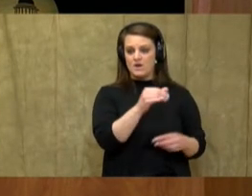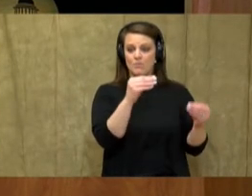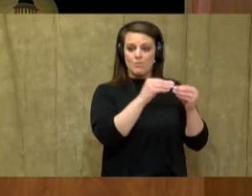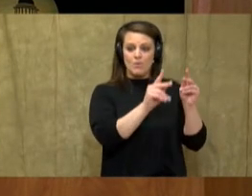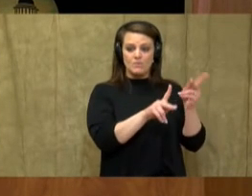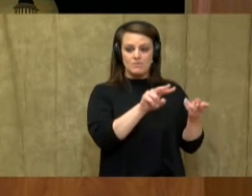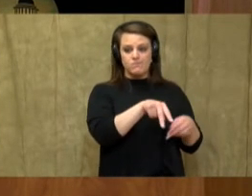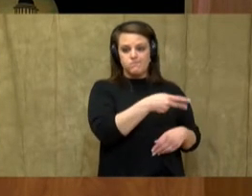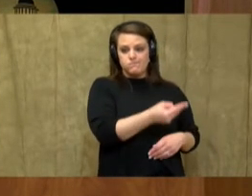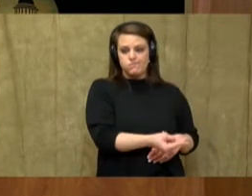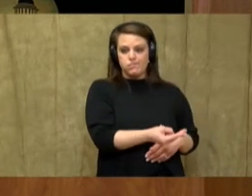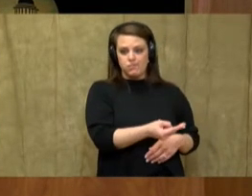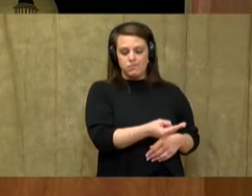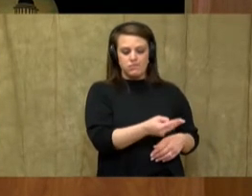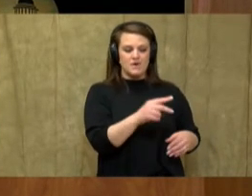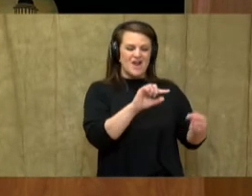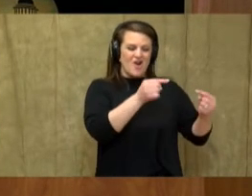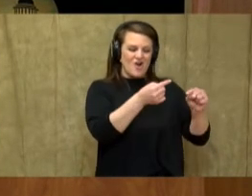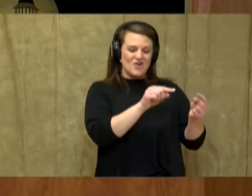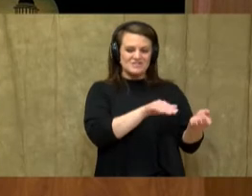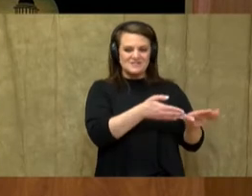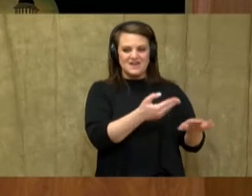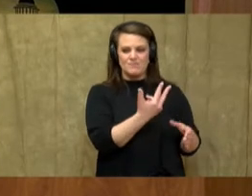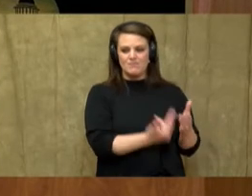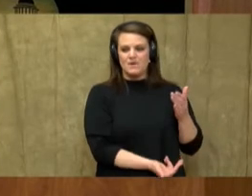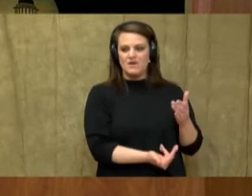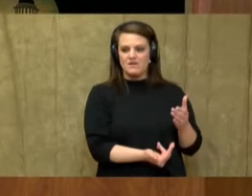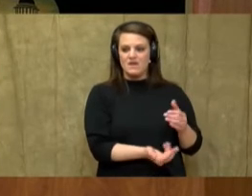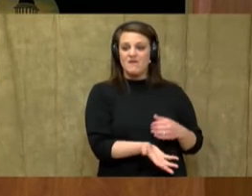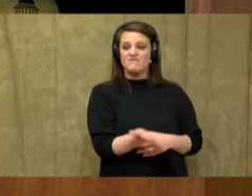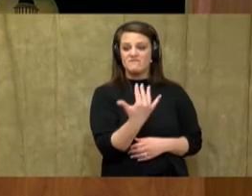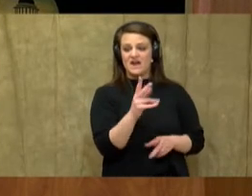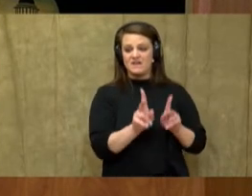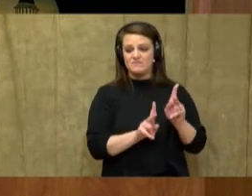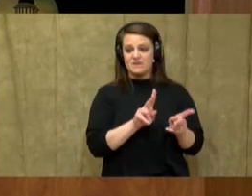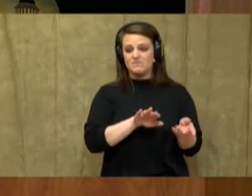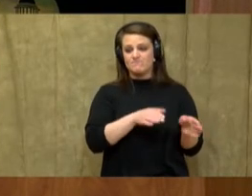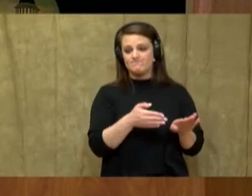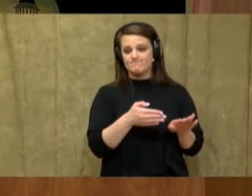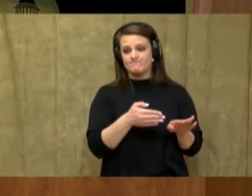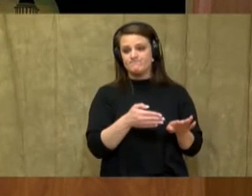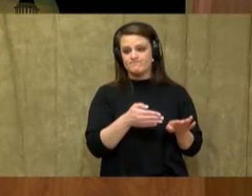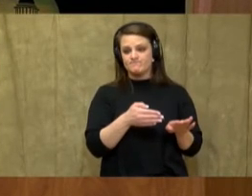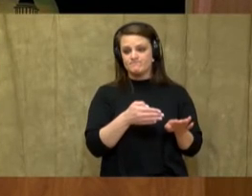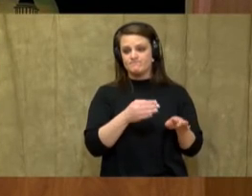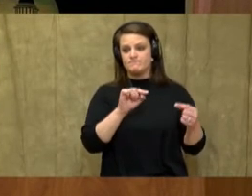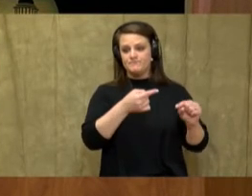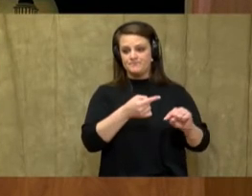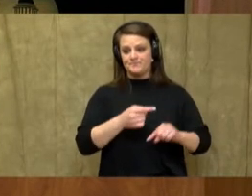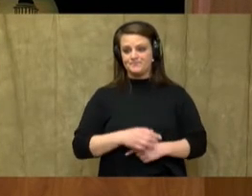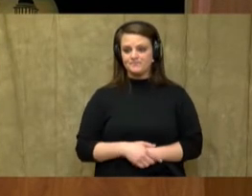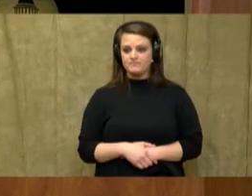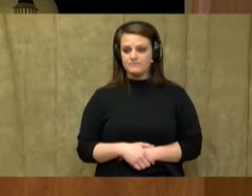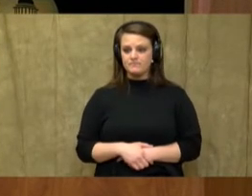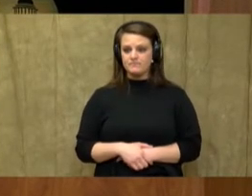ground, wounded or dead, leaving the aftermath of 5 civilian deaths. It